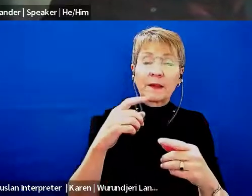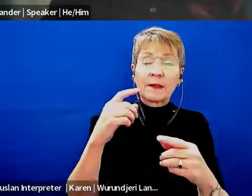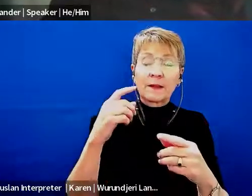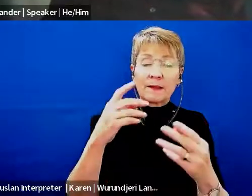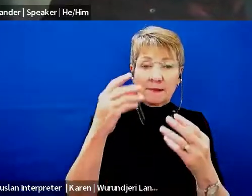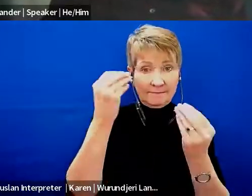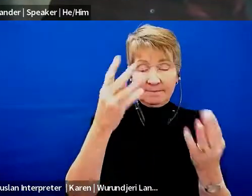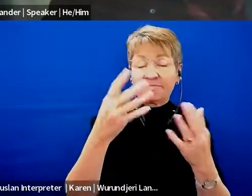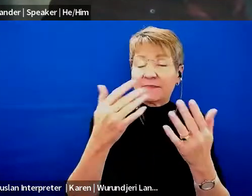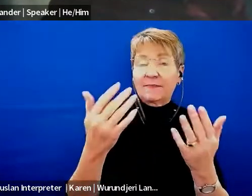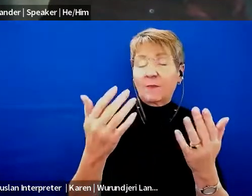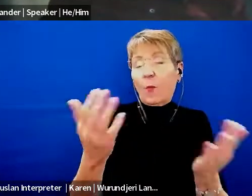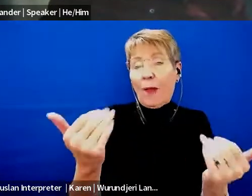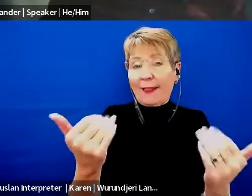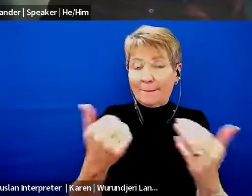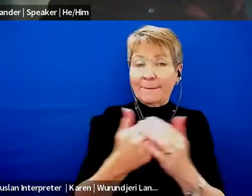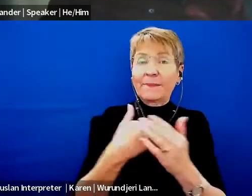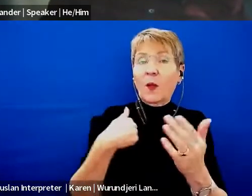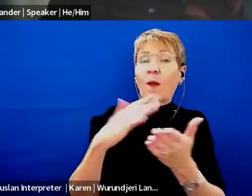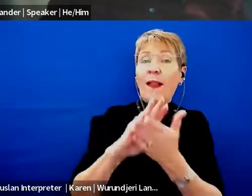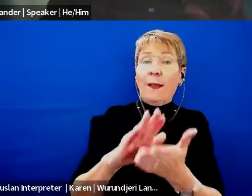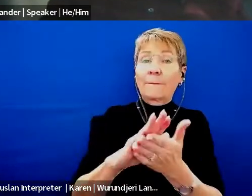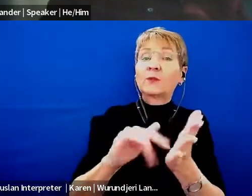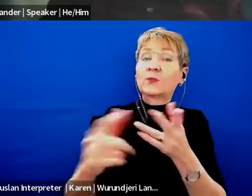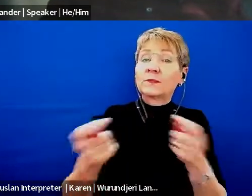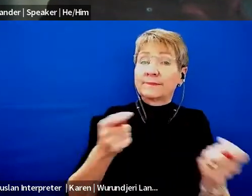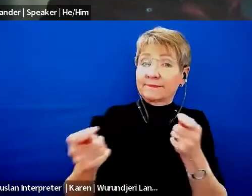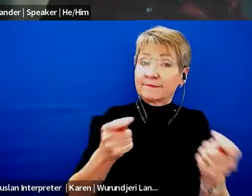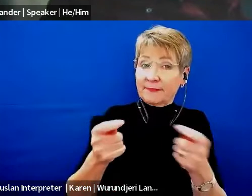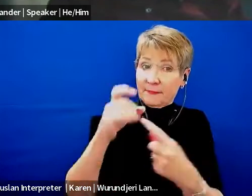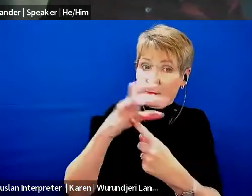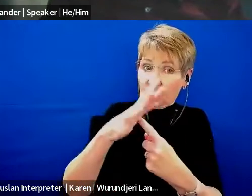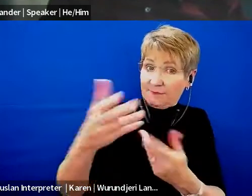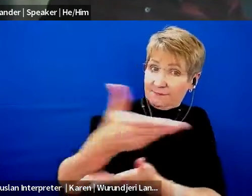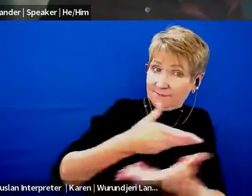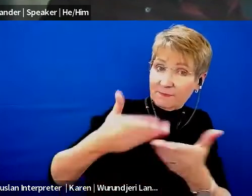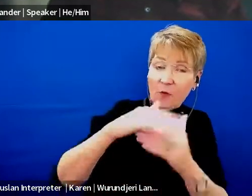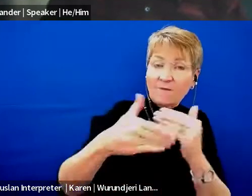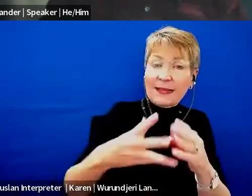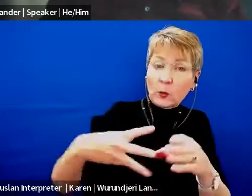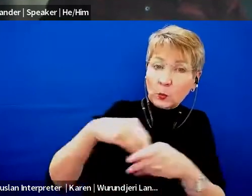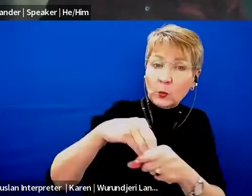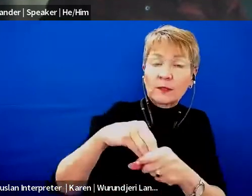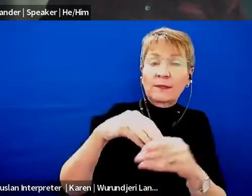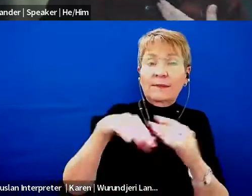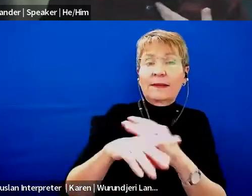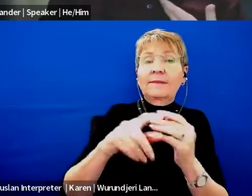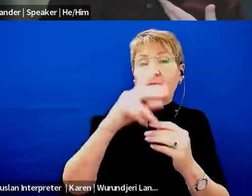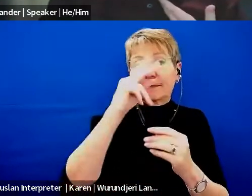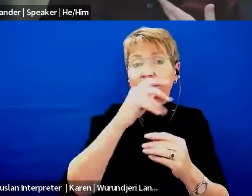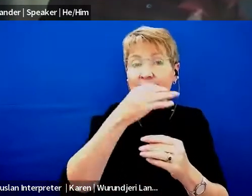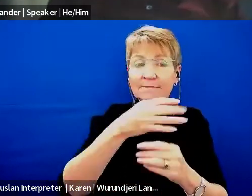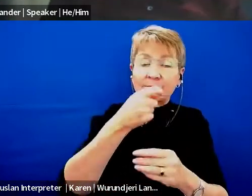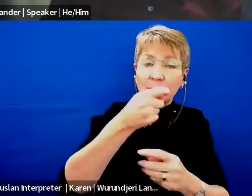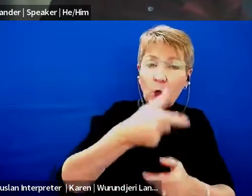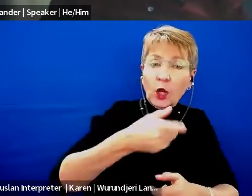Welcome everyone. I will be helping to facilitate this important discussion on inclusion in early childhood. My name is